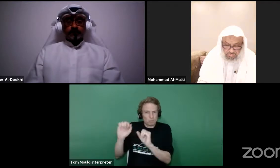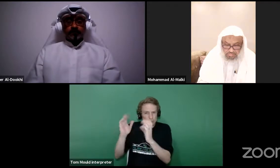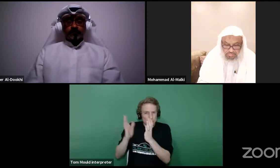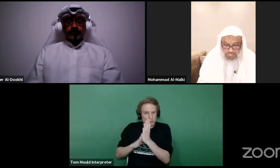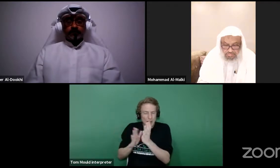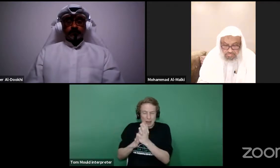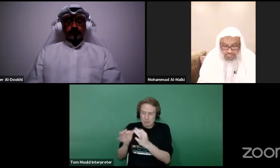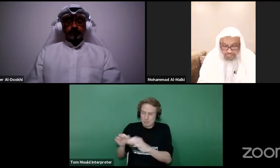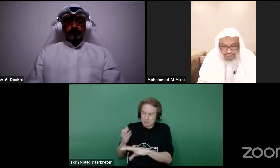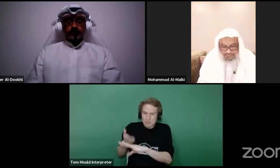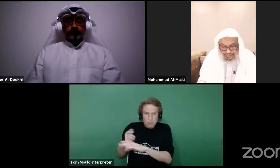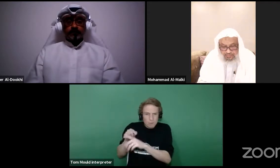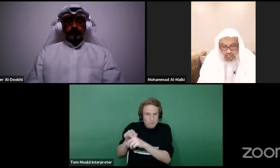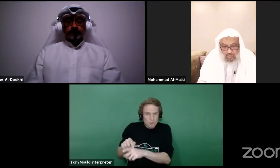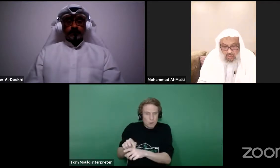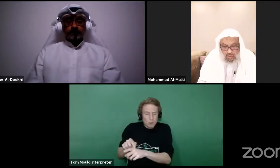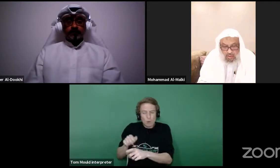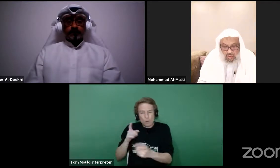that belief.